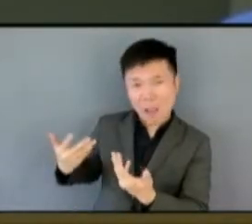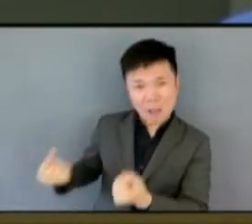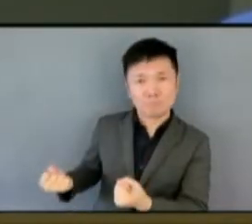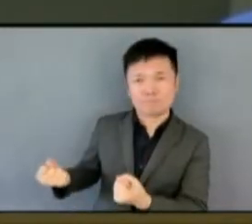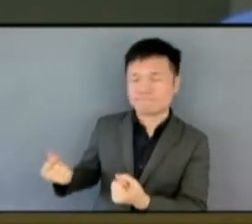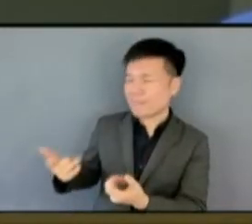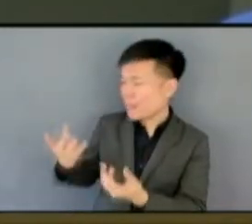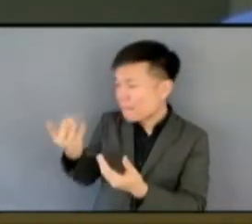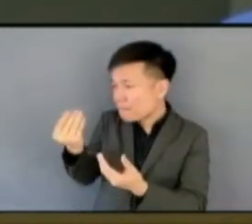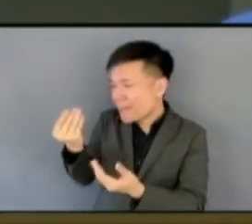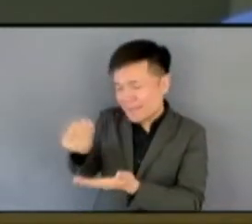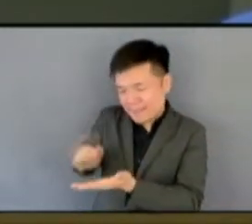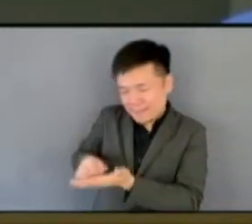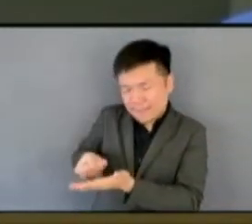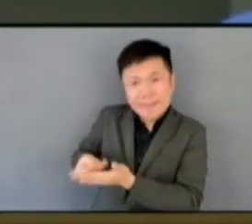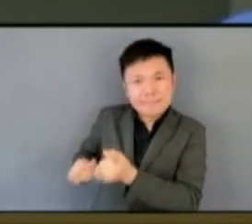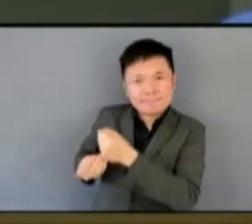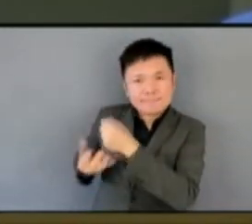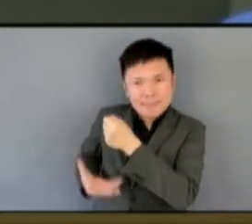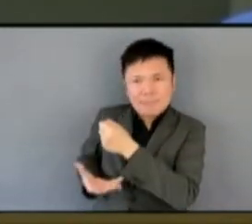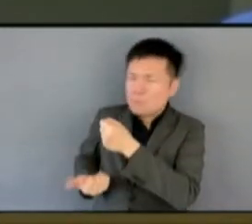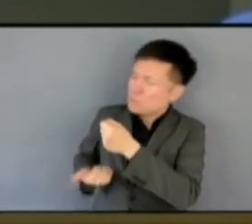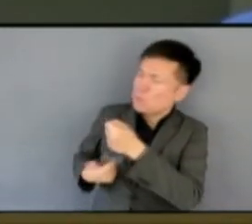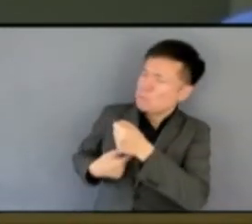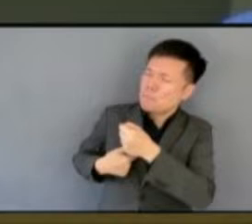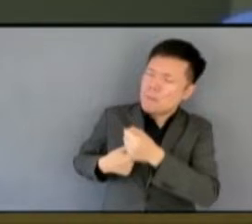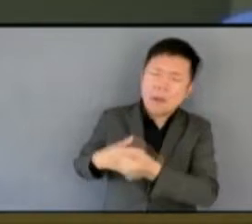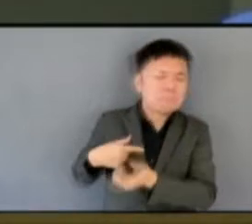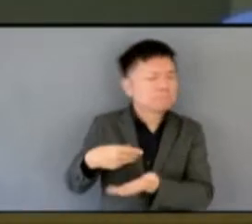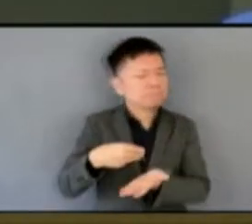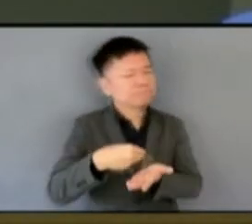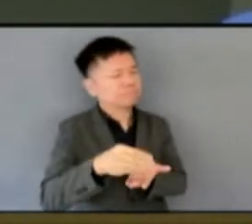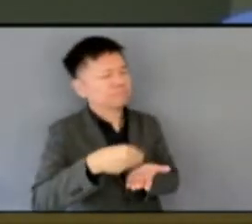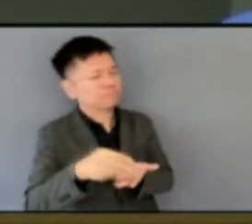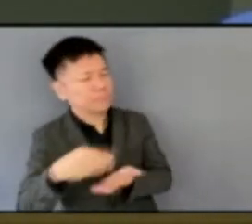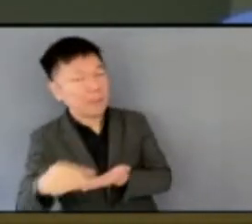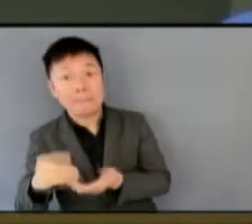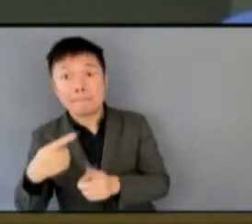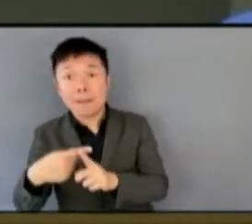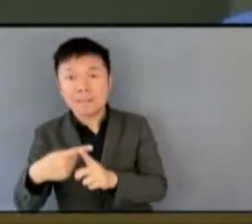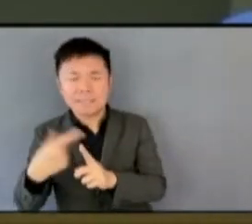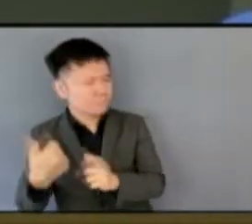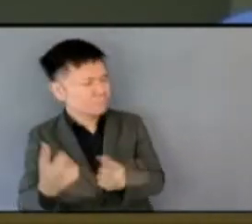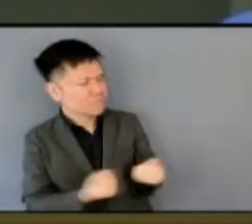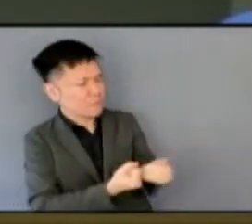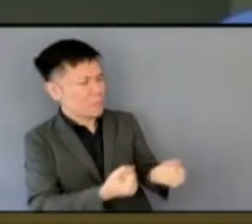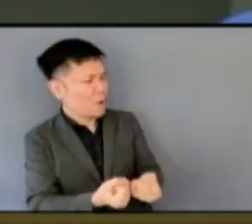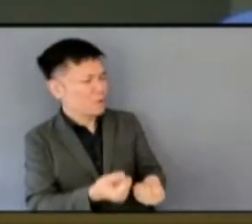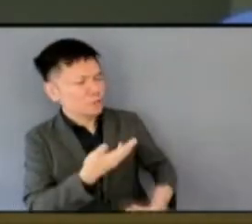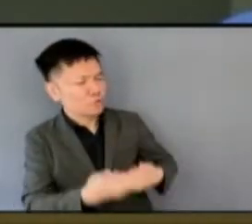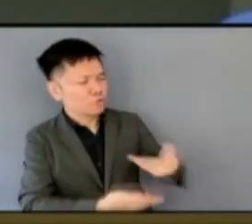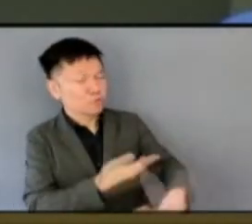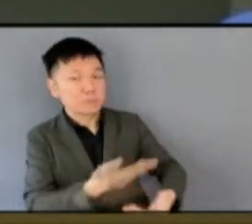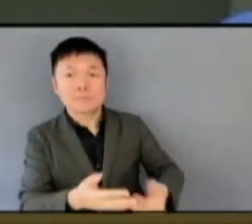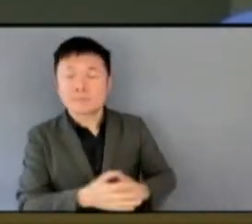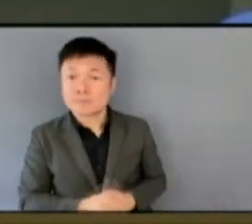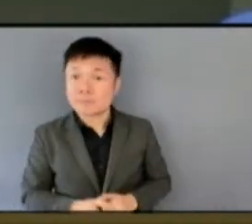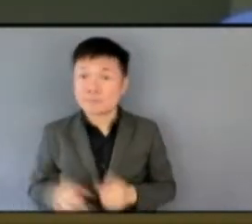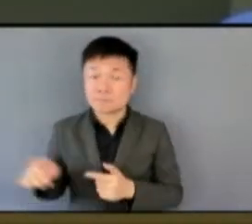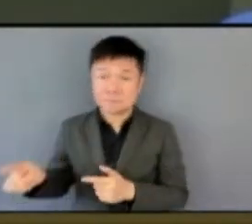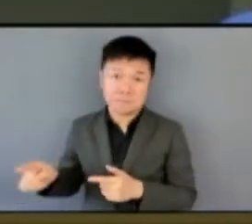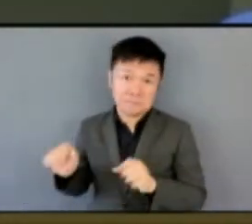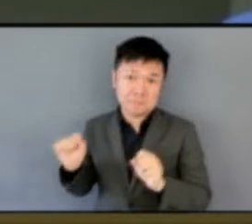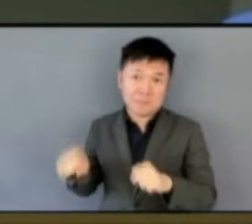allowing them to support not only themselves, but also future generations. These individuals remain economically